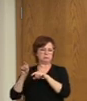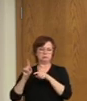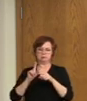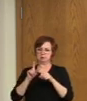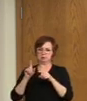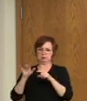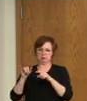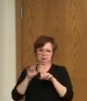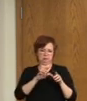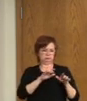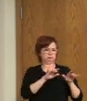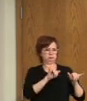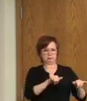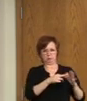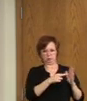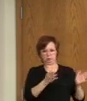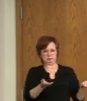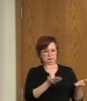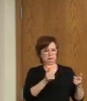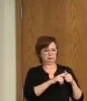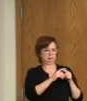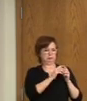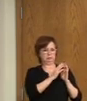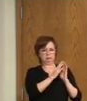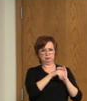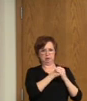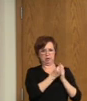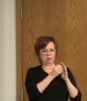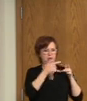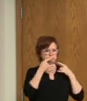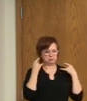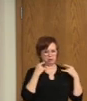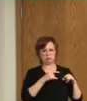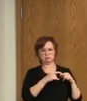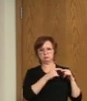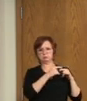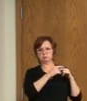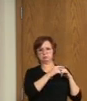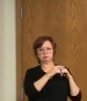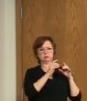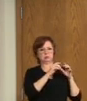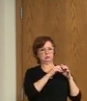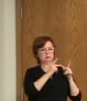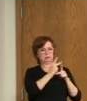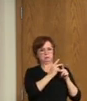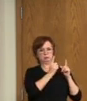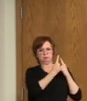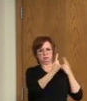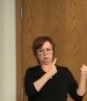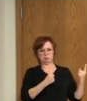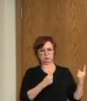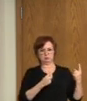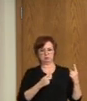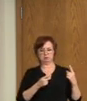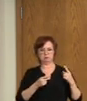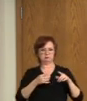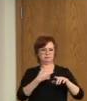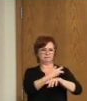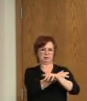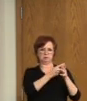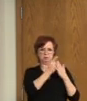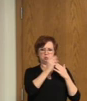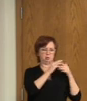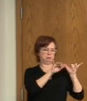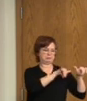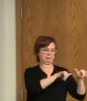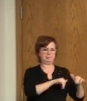physical distance, mask use, hand hygiene when out or about, and there's no impact on the vaccination program either. Thank you. Do you